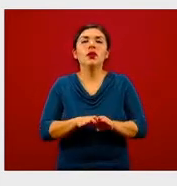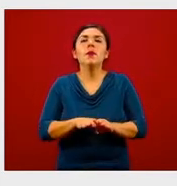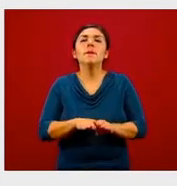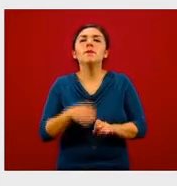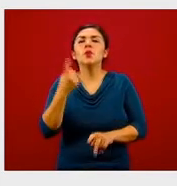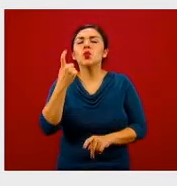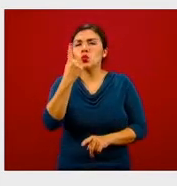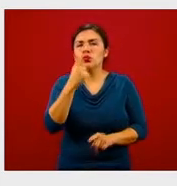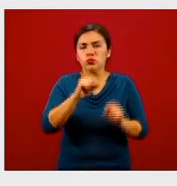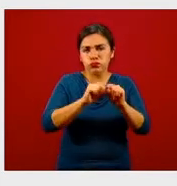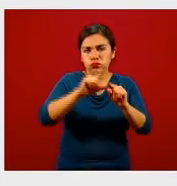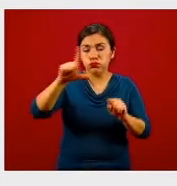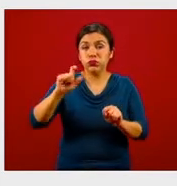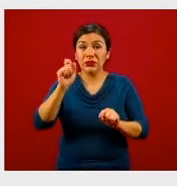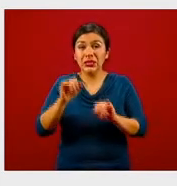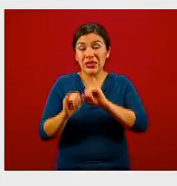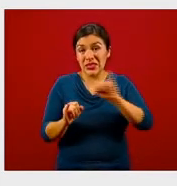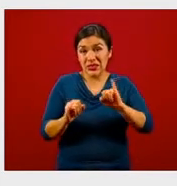isn't published.